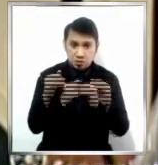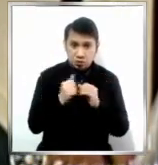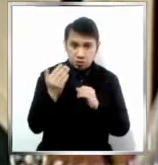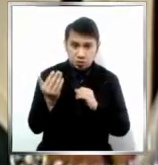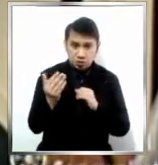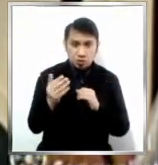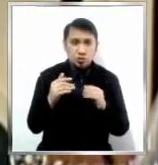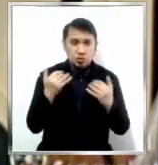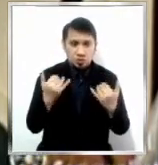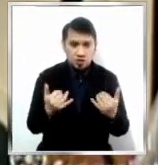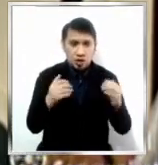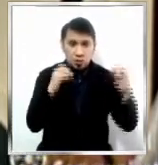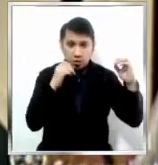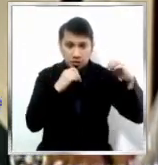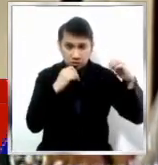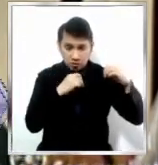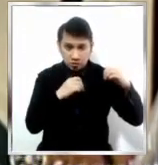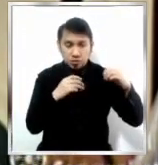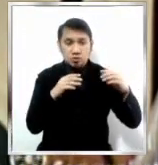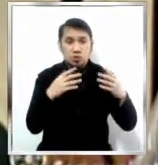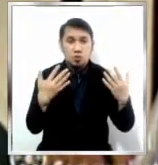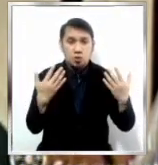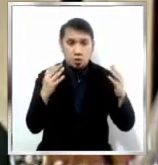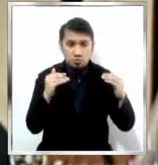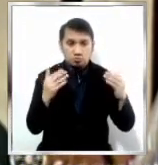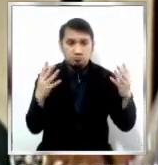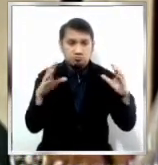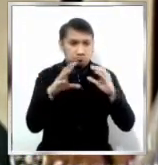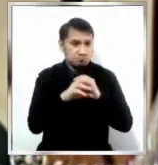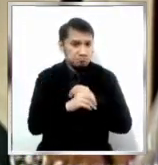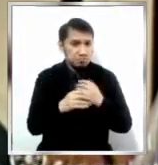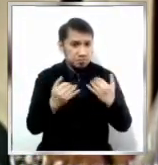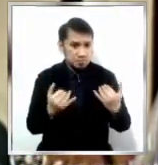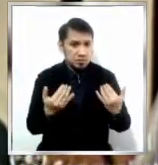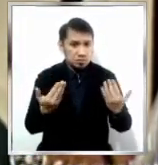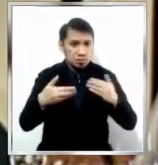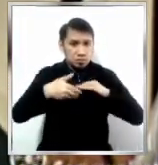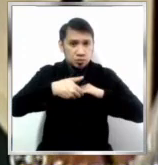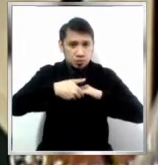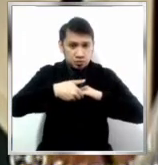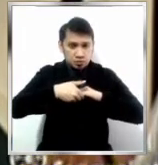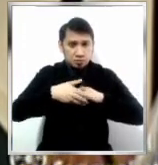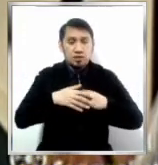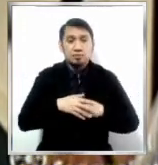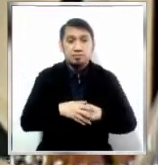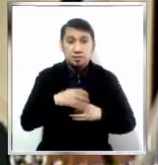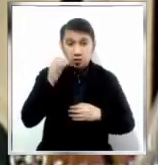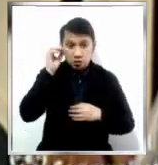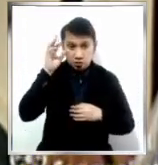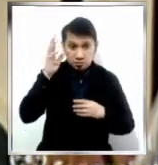hearings will be concluded today, this evening, Mr. President. And since